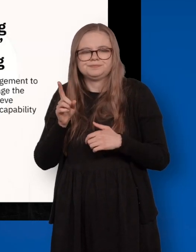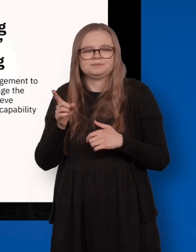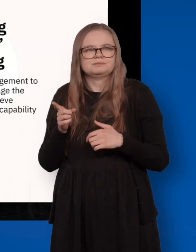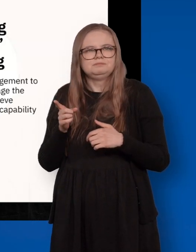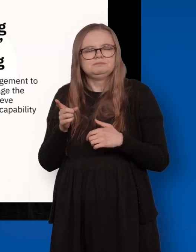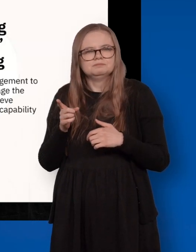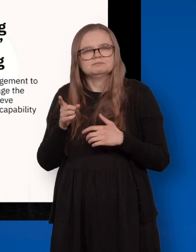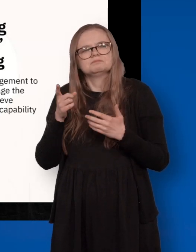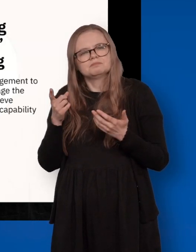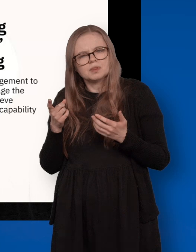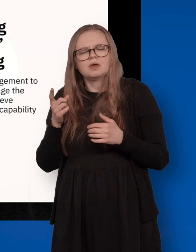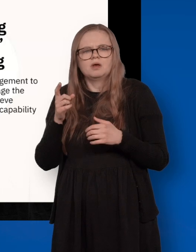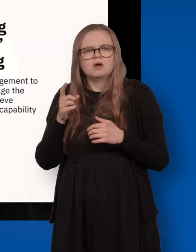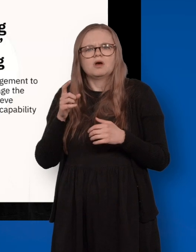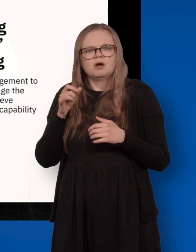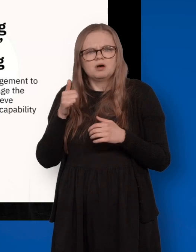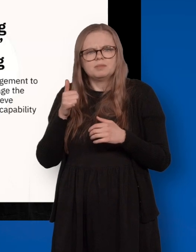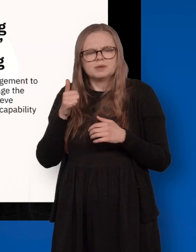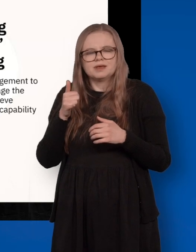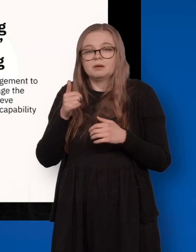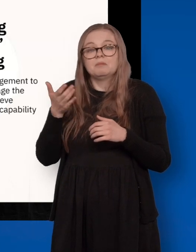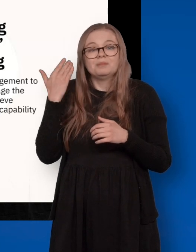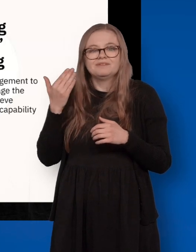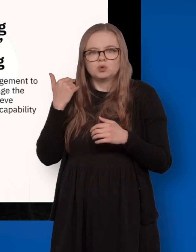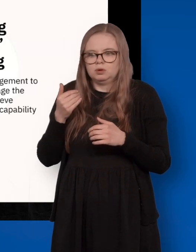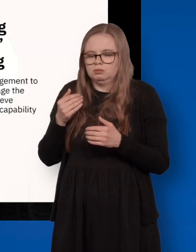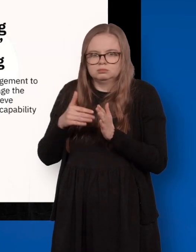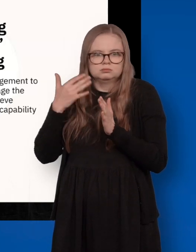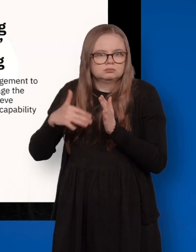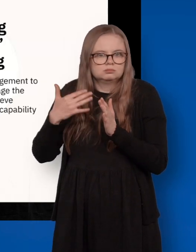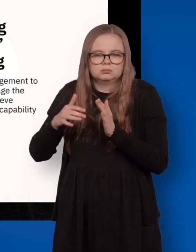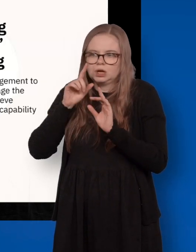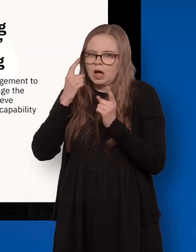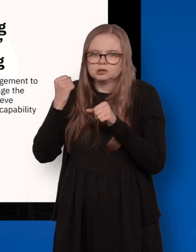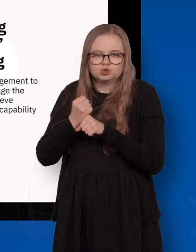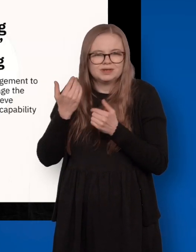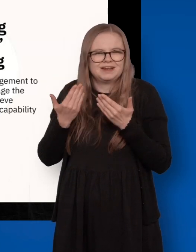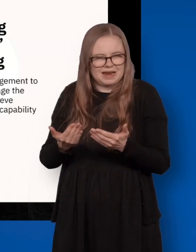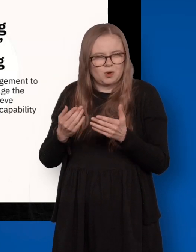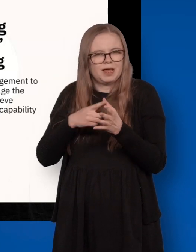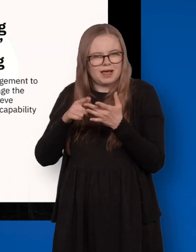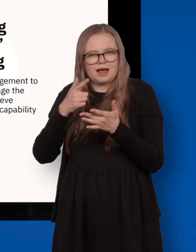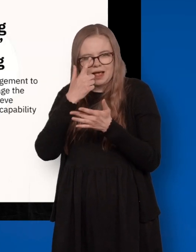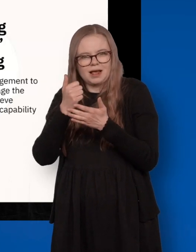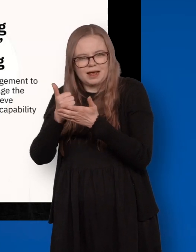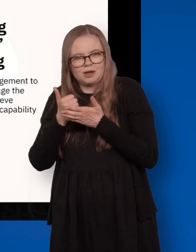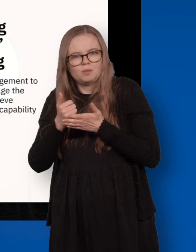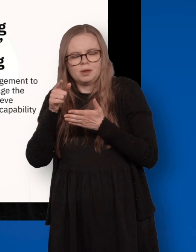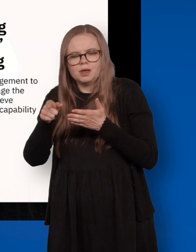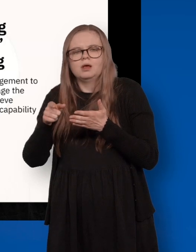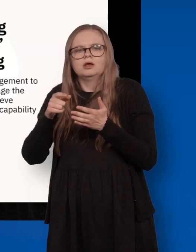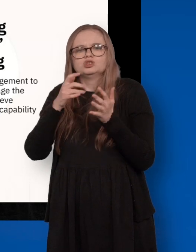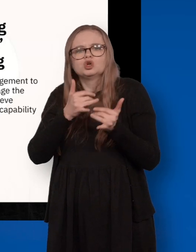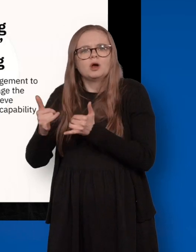of, I mean, maybe primarily due to cost, has just been unfeasible, looking at very, very large scale free text